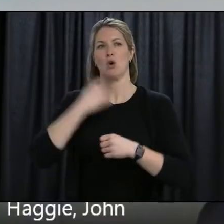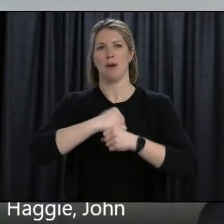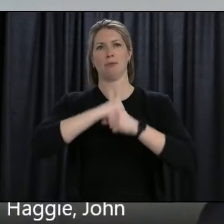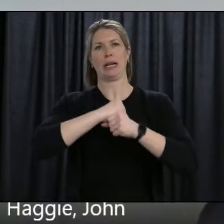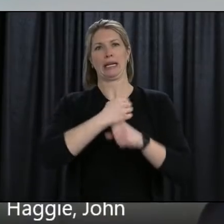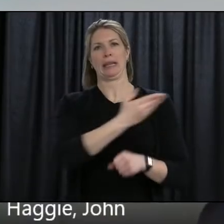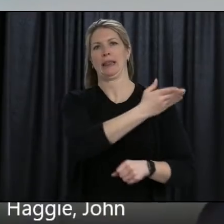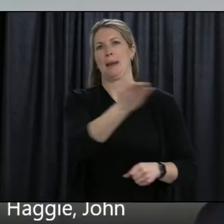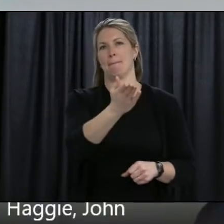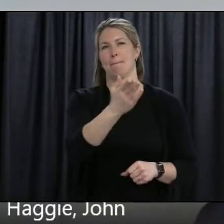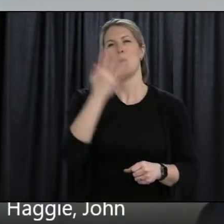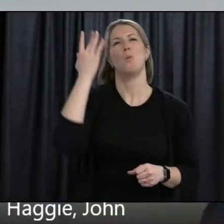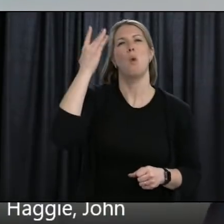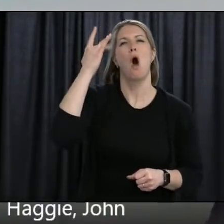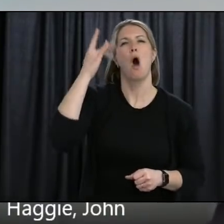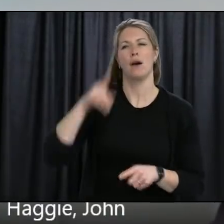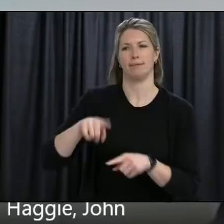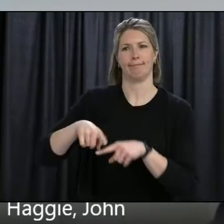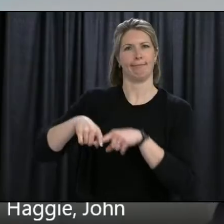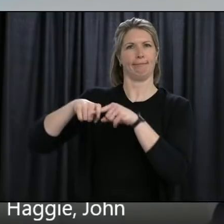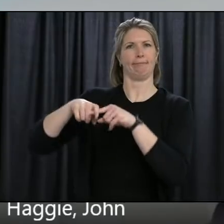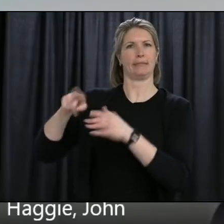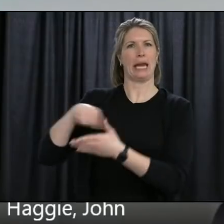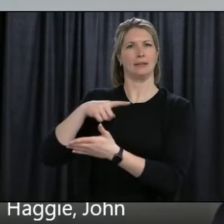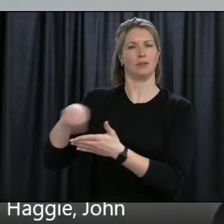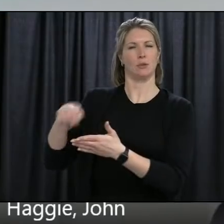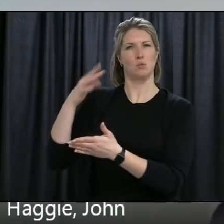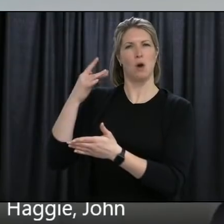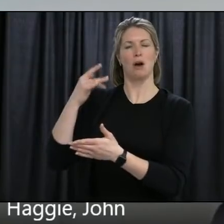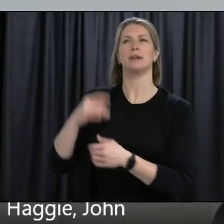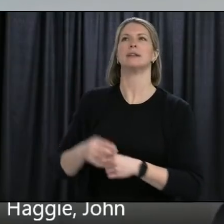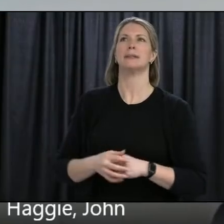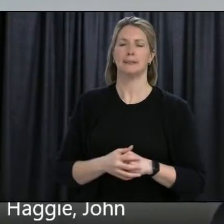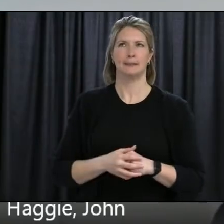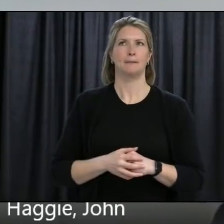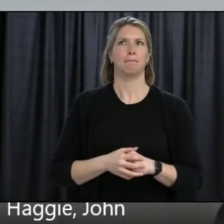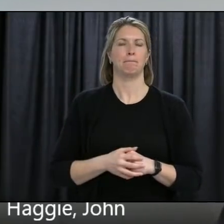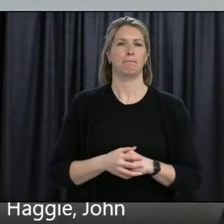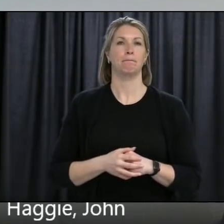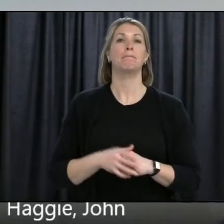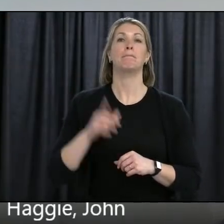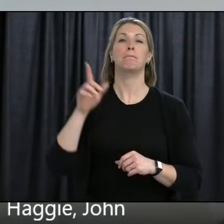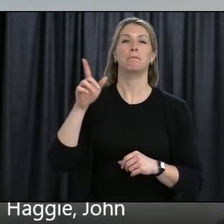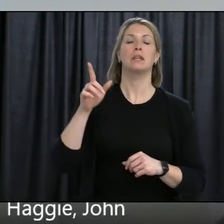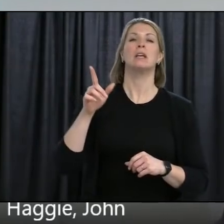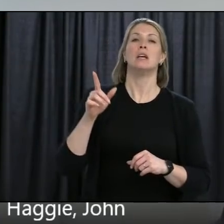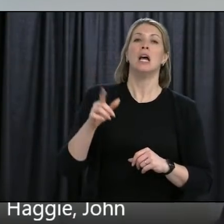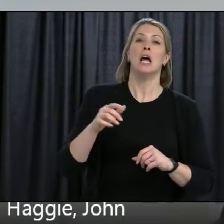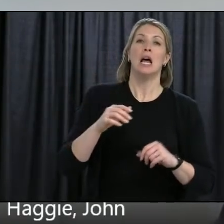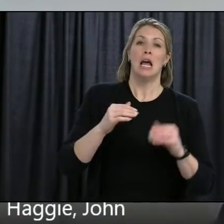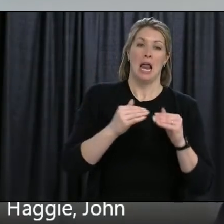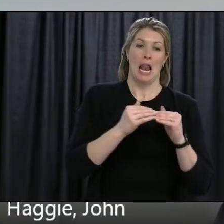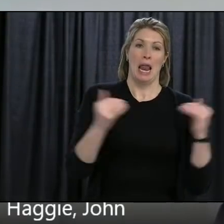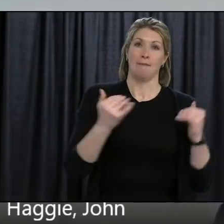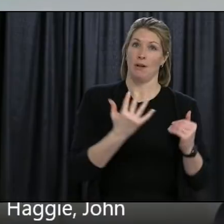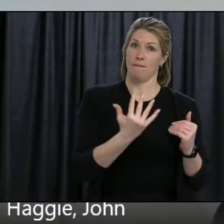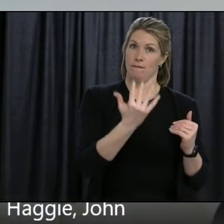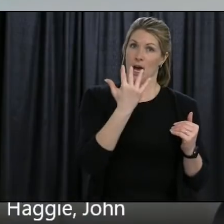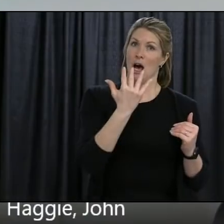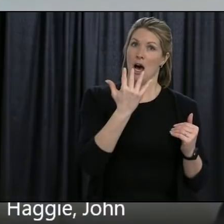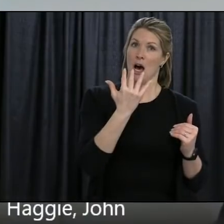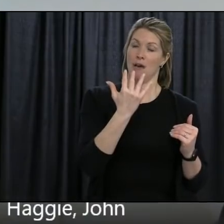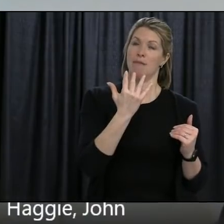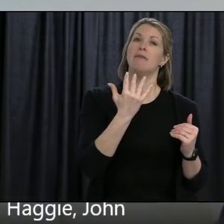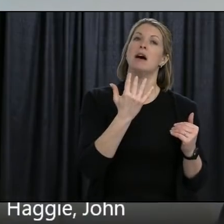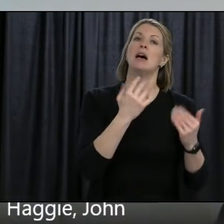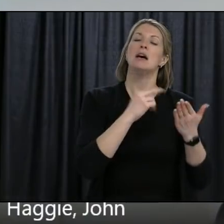The criteria that are used for outpatient appointments during Alert Level 5 are based on clinical criteria, so the